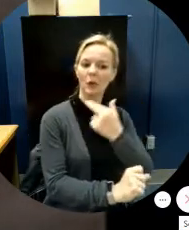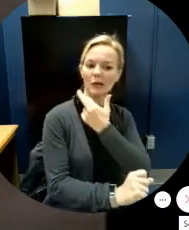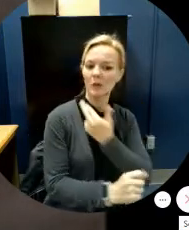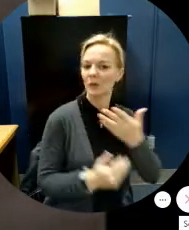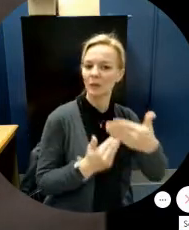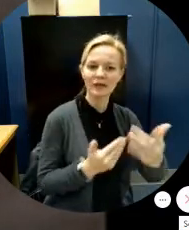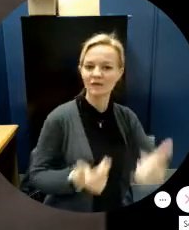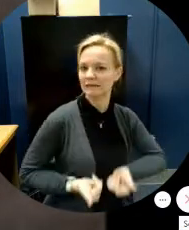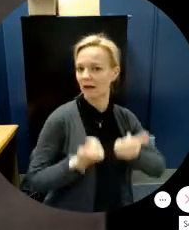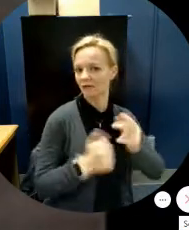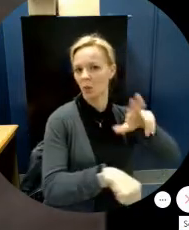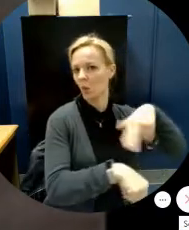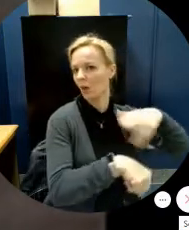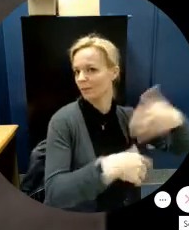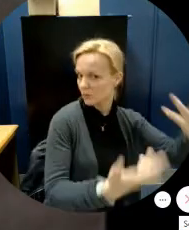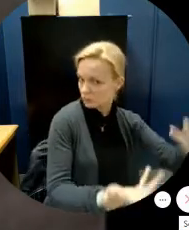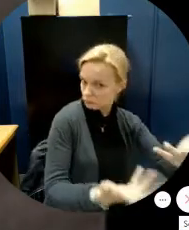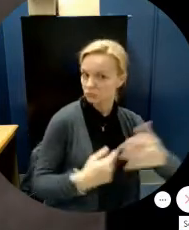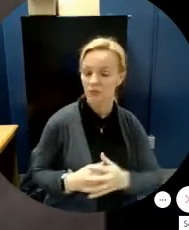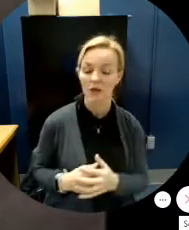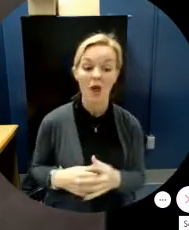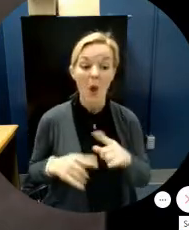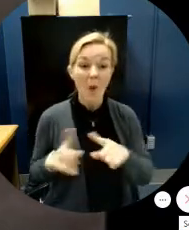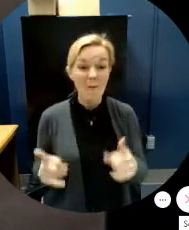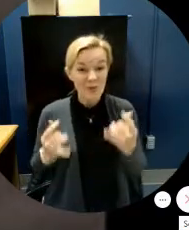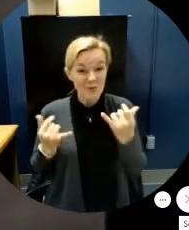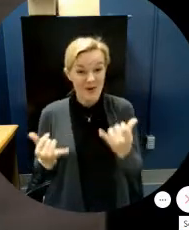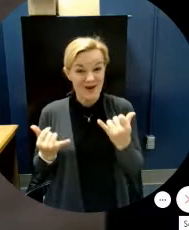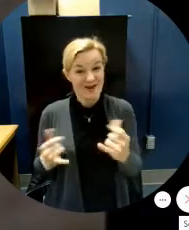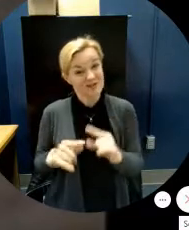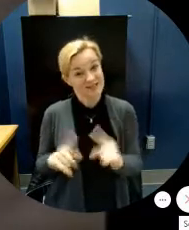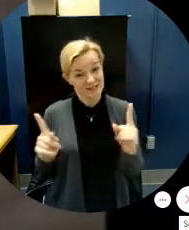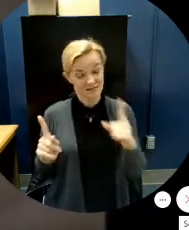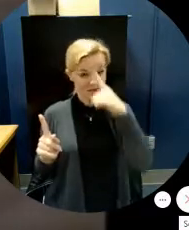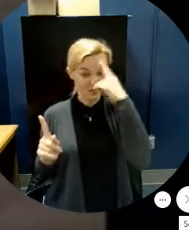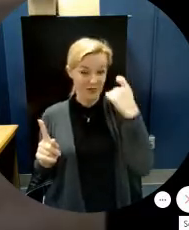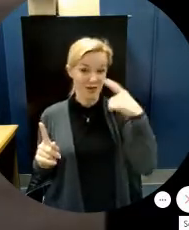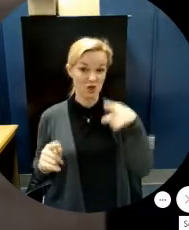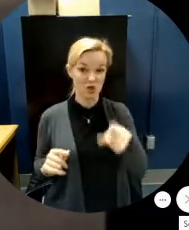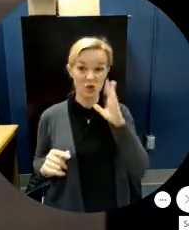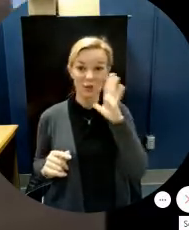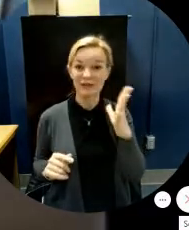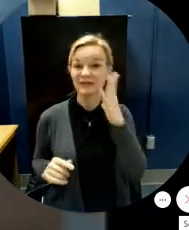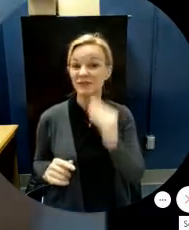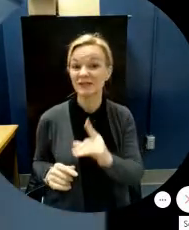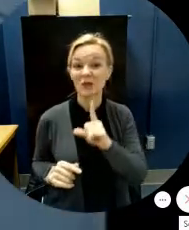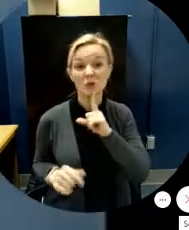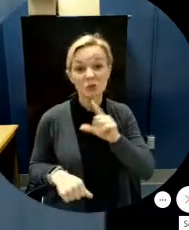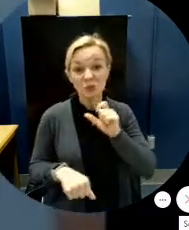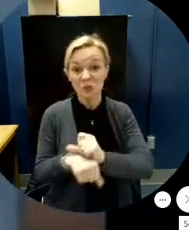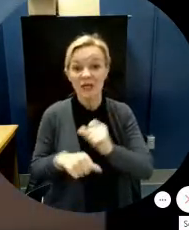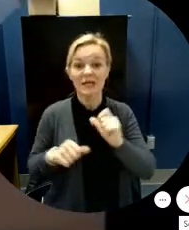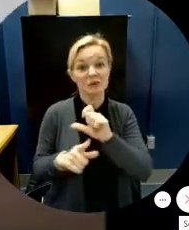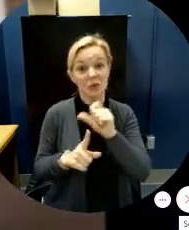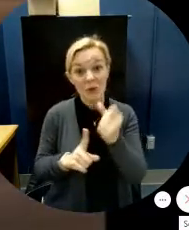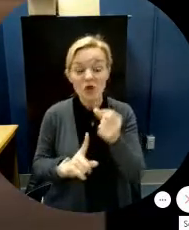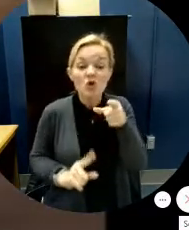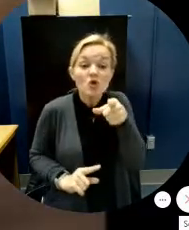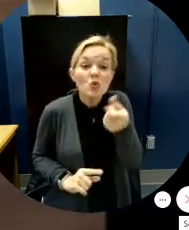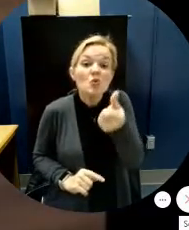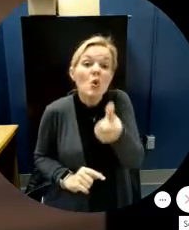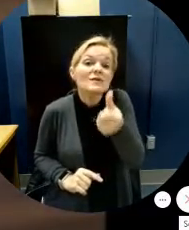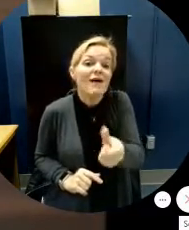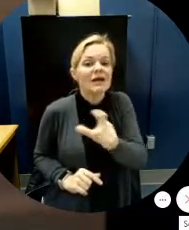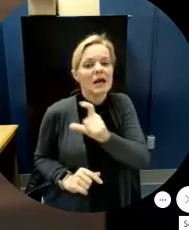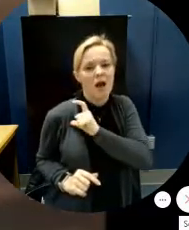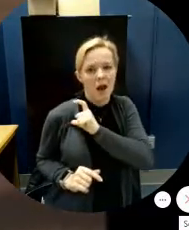end. This show's a little different. Because you're going to be put in a real-life situation where you're the cop. You'll